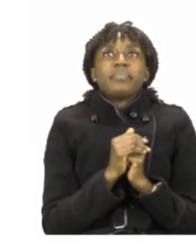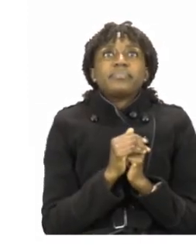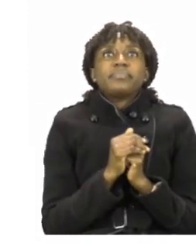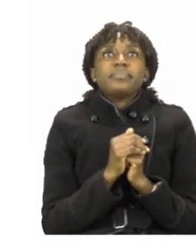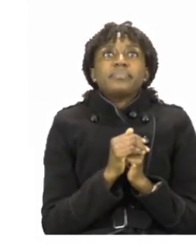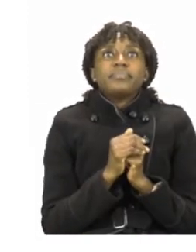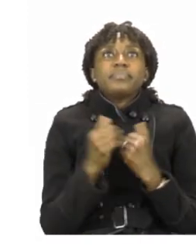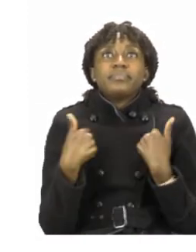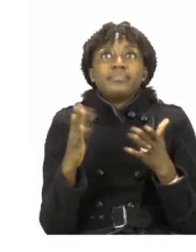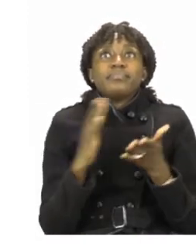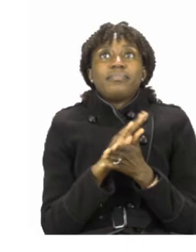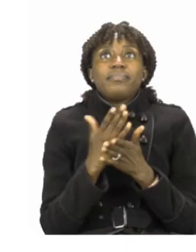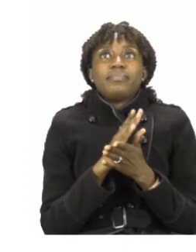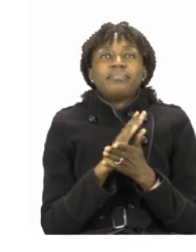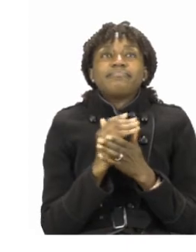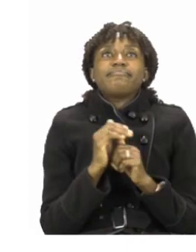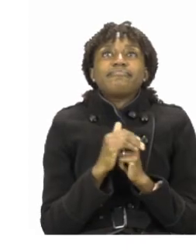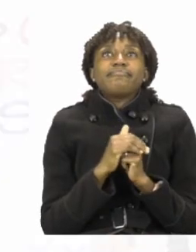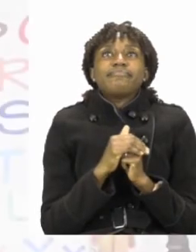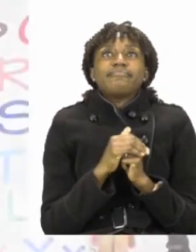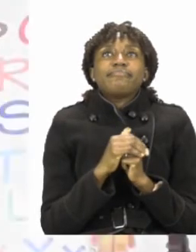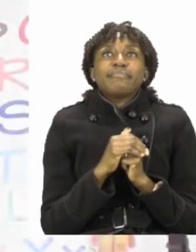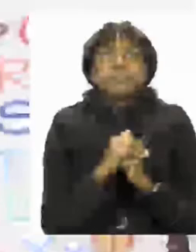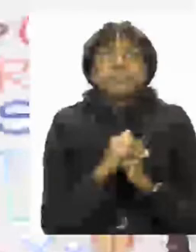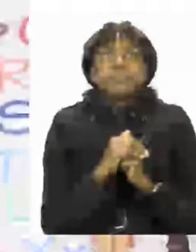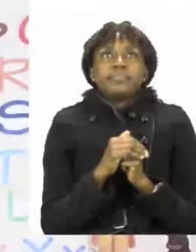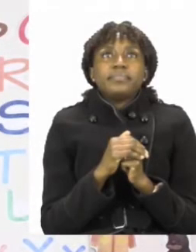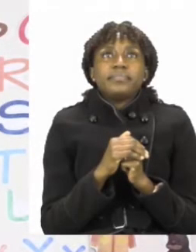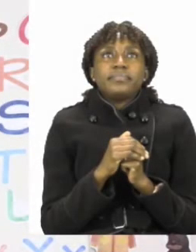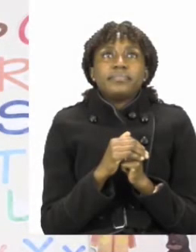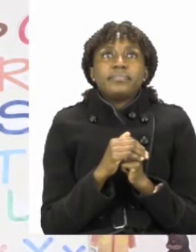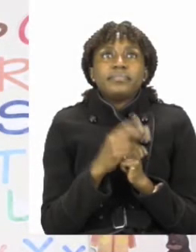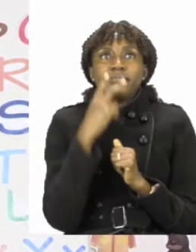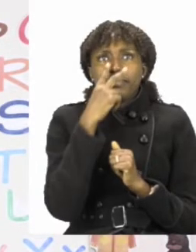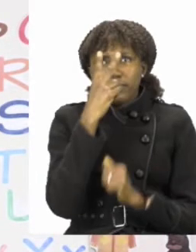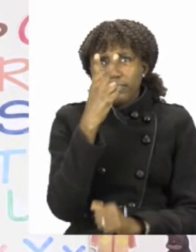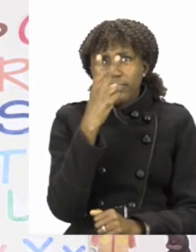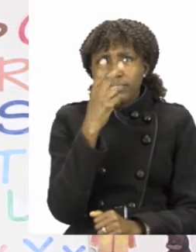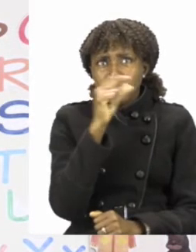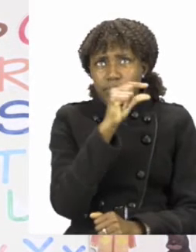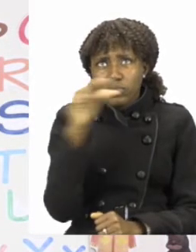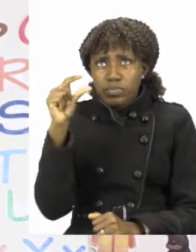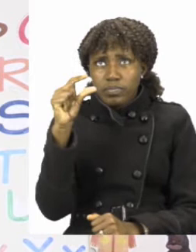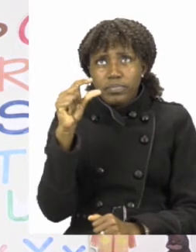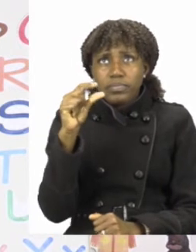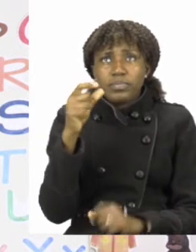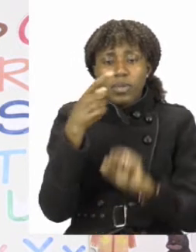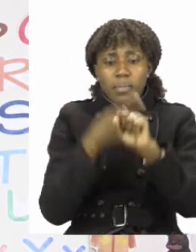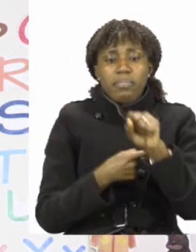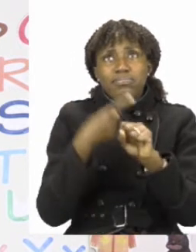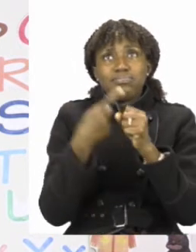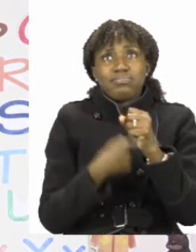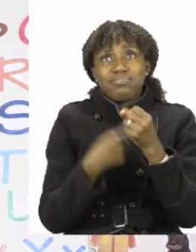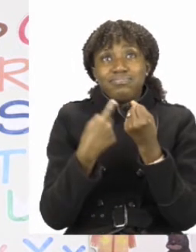in some of the missing letters. Now we have the word potato.